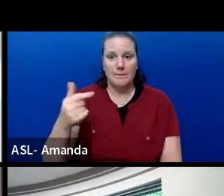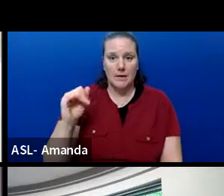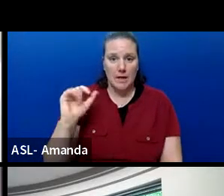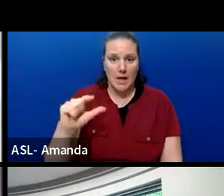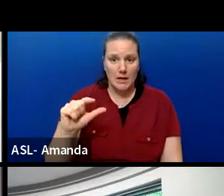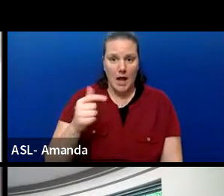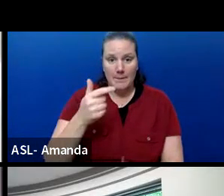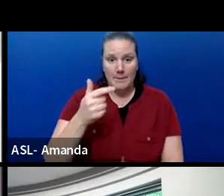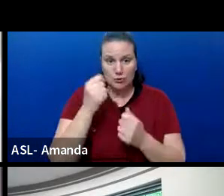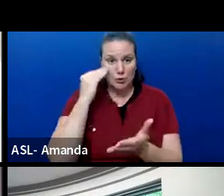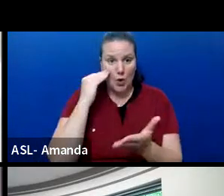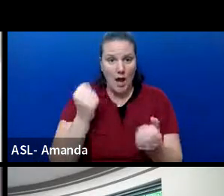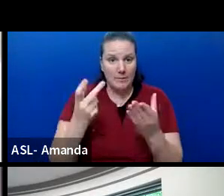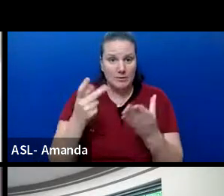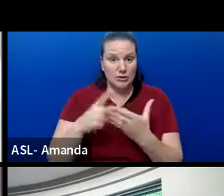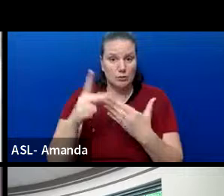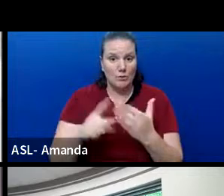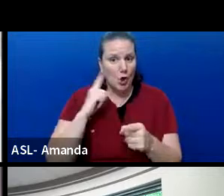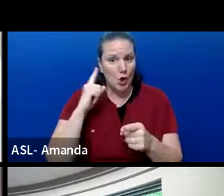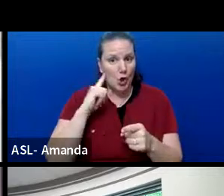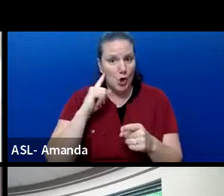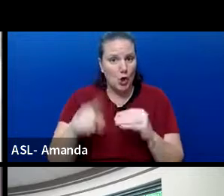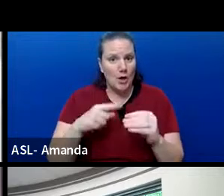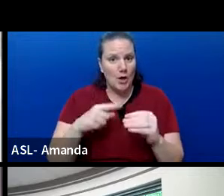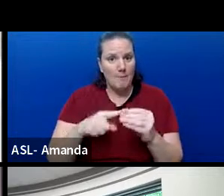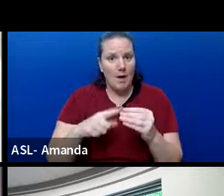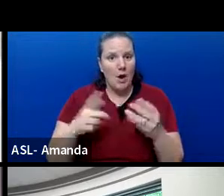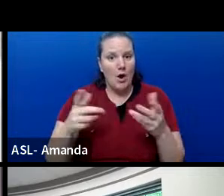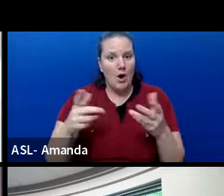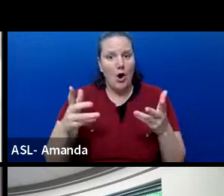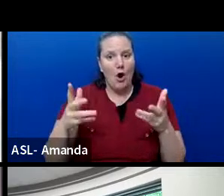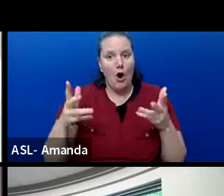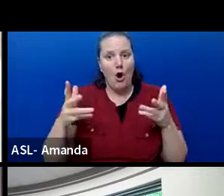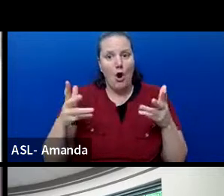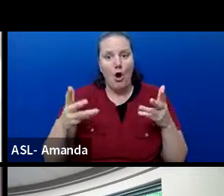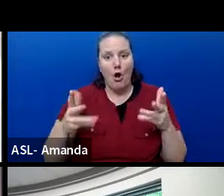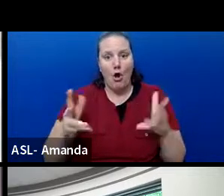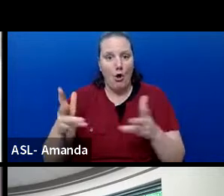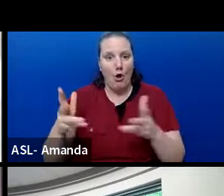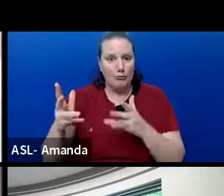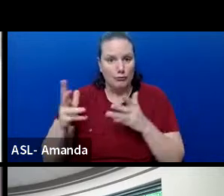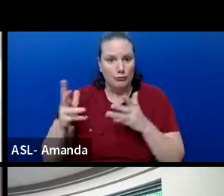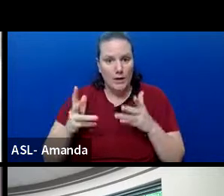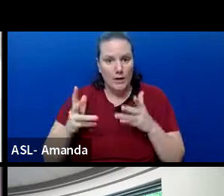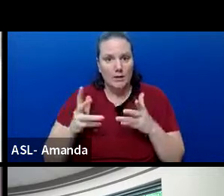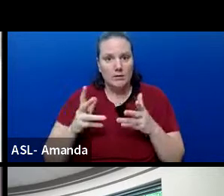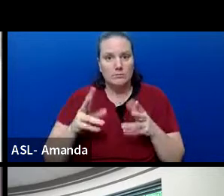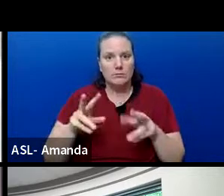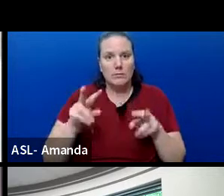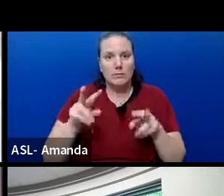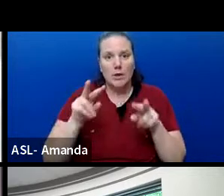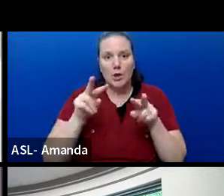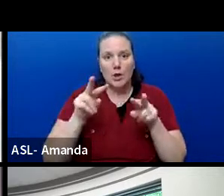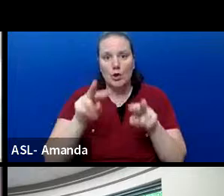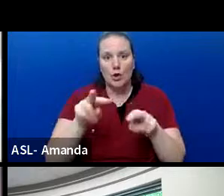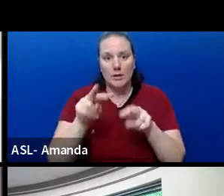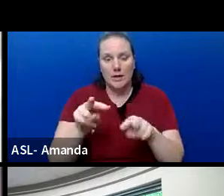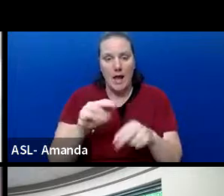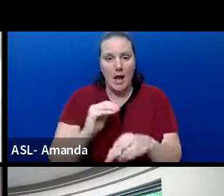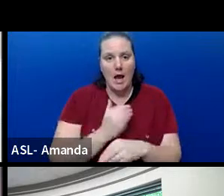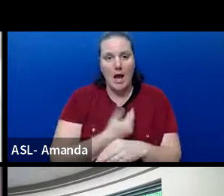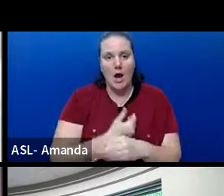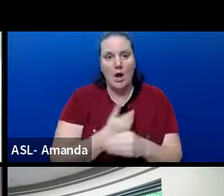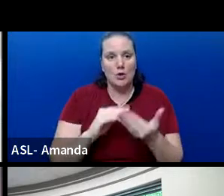how much these programs we've heard about have already been looking at our community benefits list, or